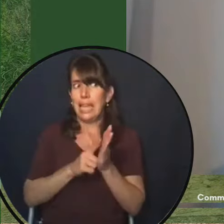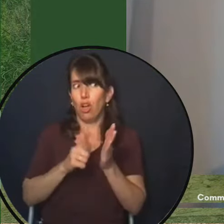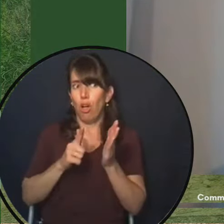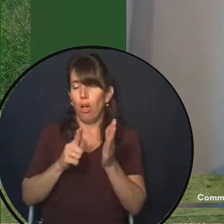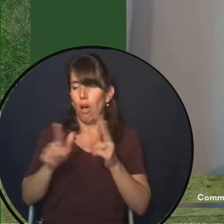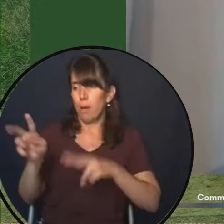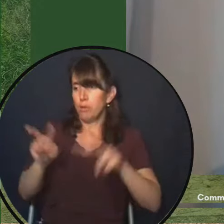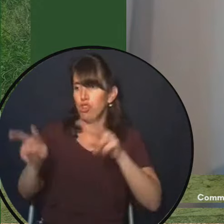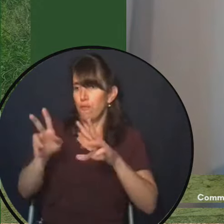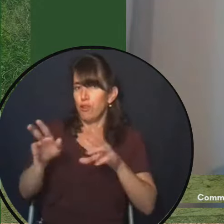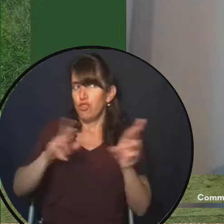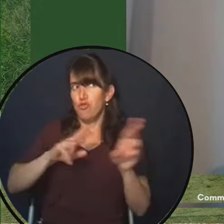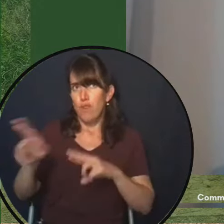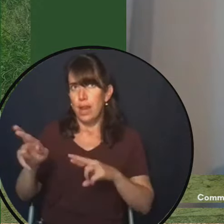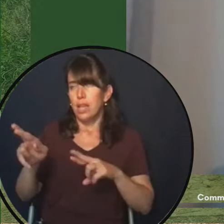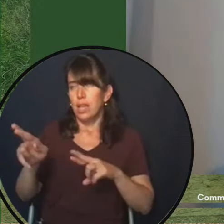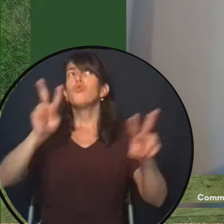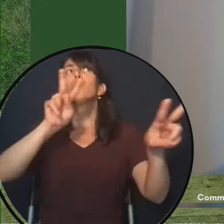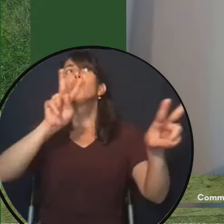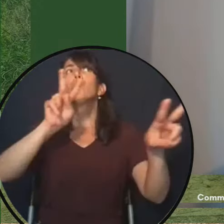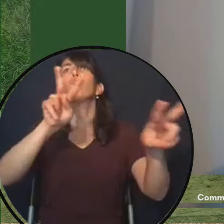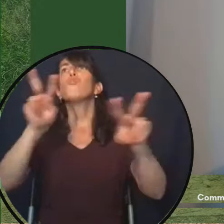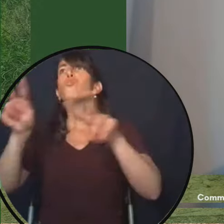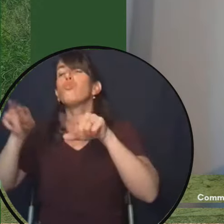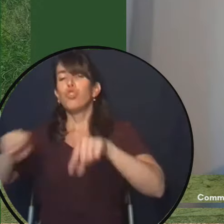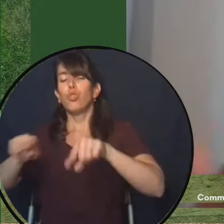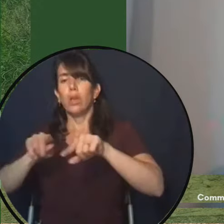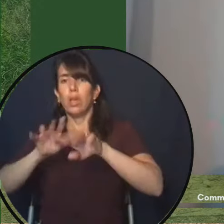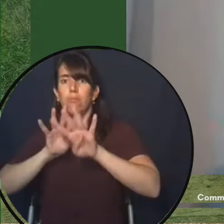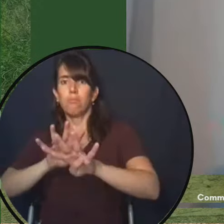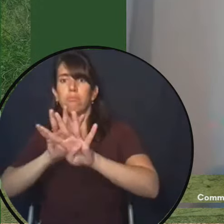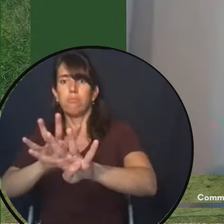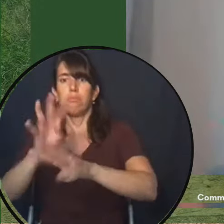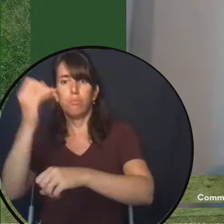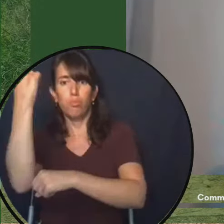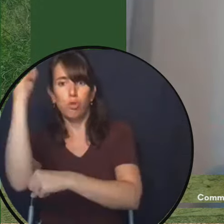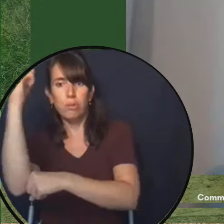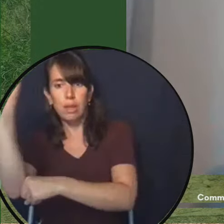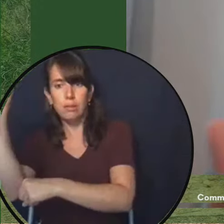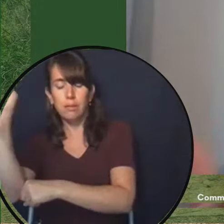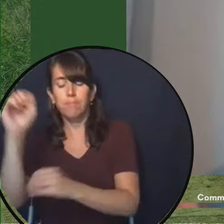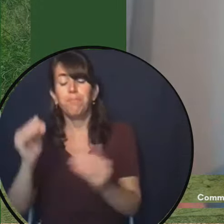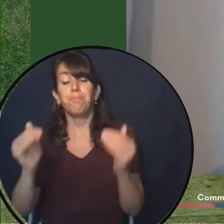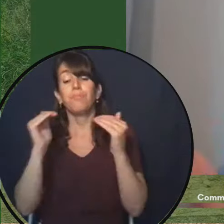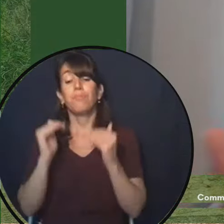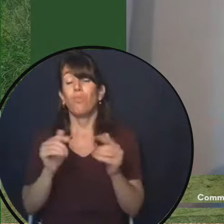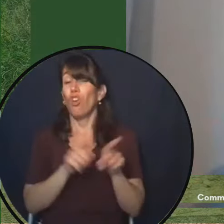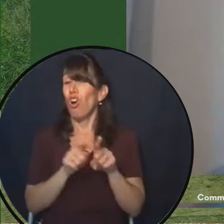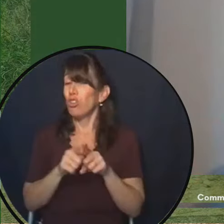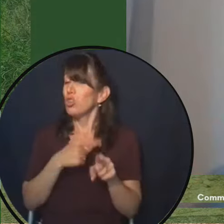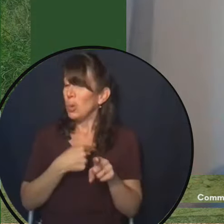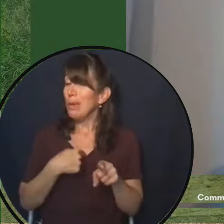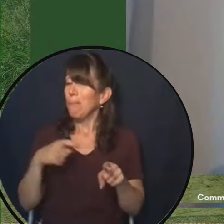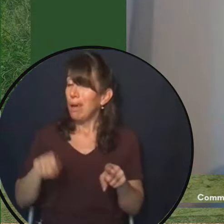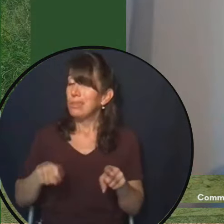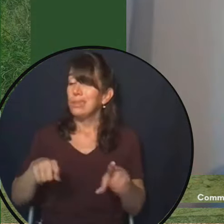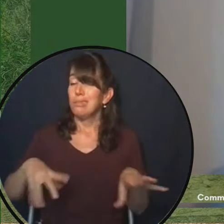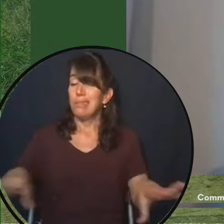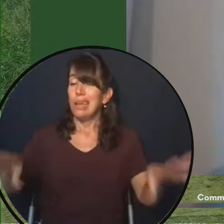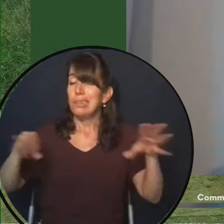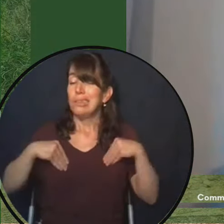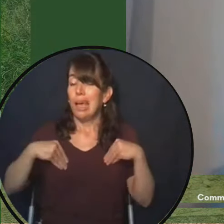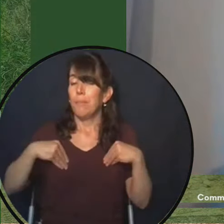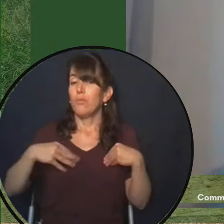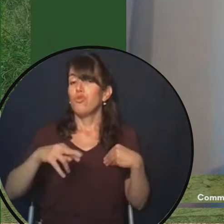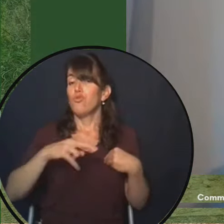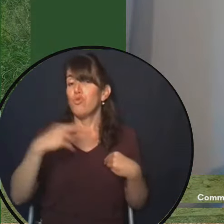forth? And then lastly, I'll say that we must take risks. So we must not be frightened by the fact that the